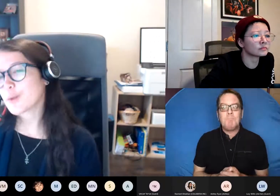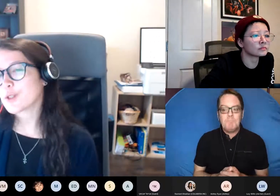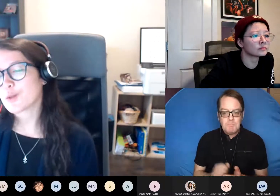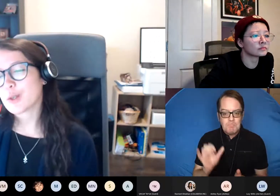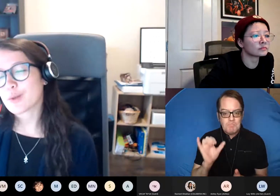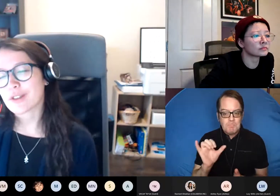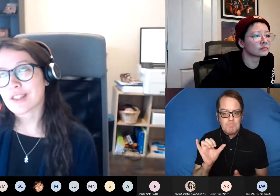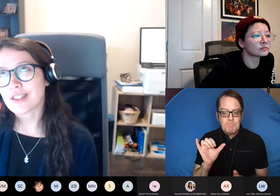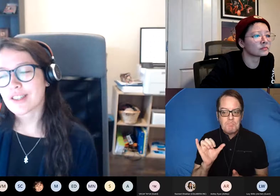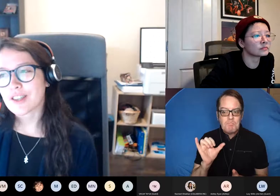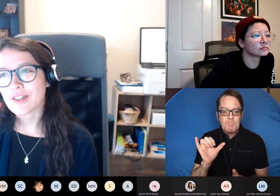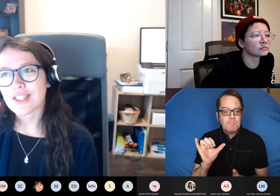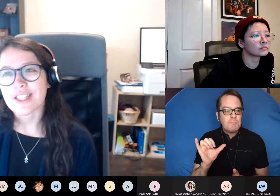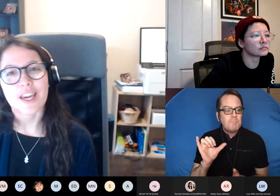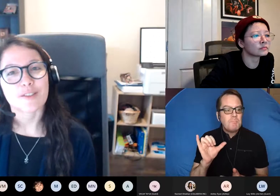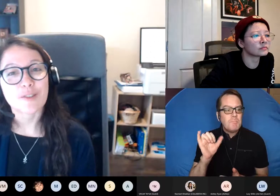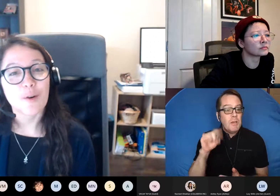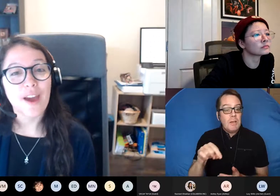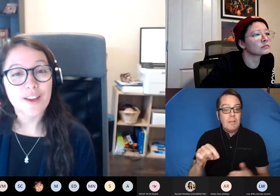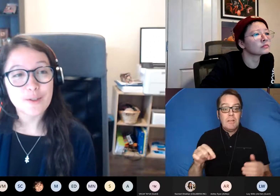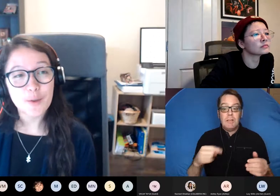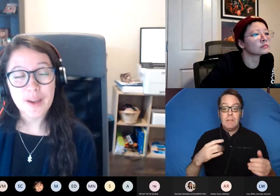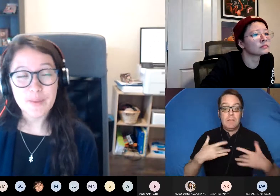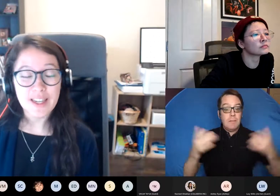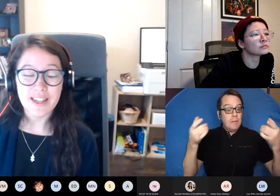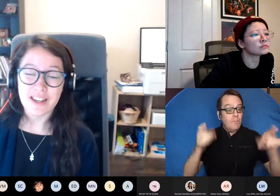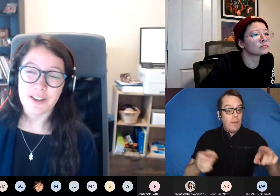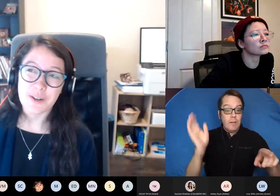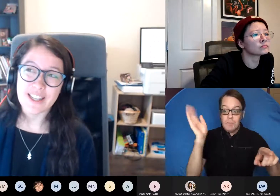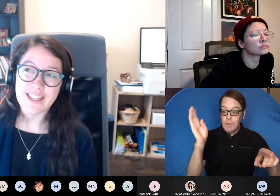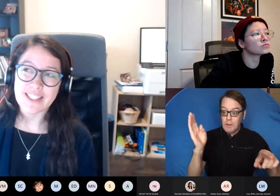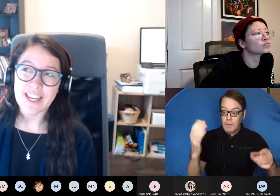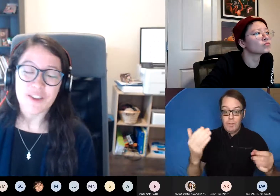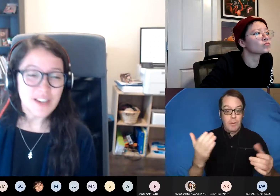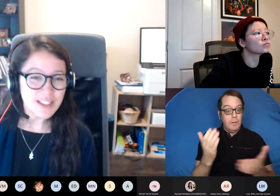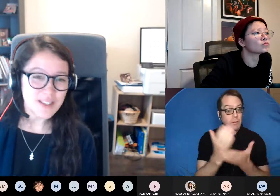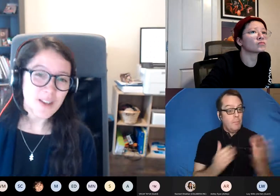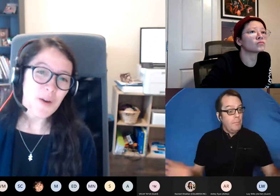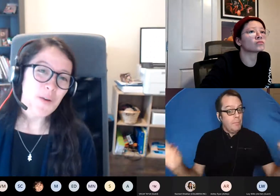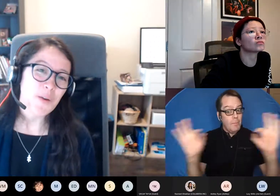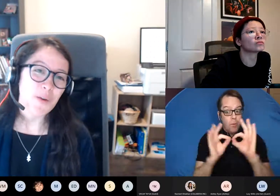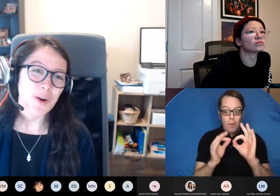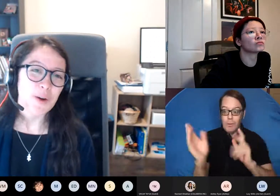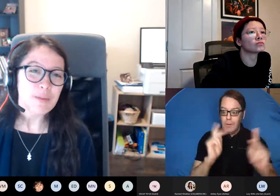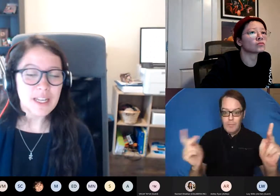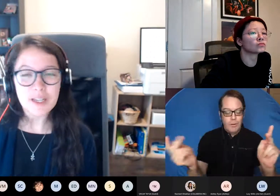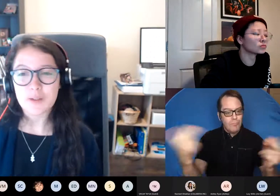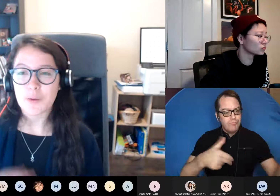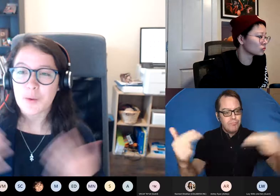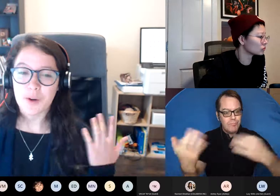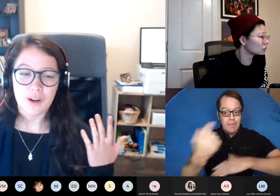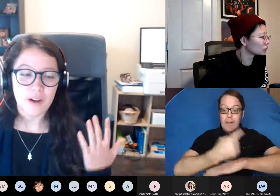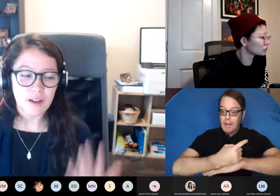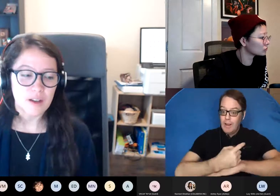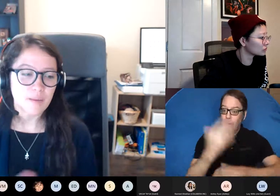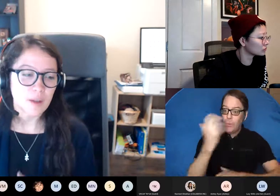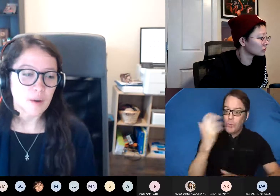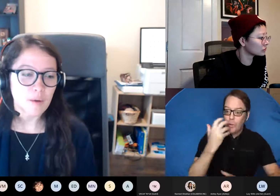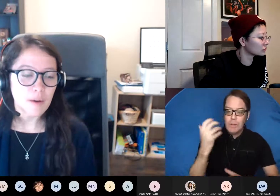and influential people attending the event today. So as you may be organizing events or meetings